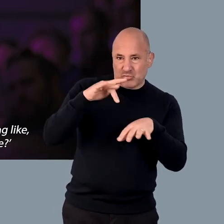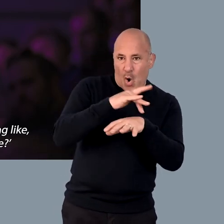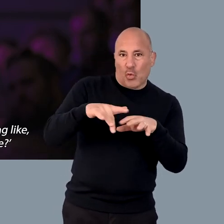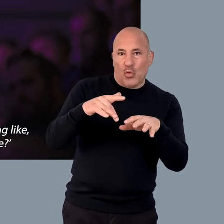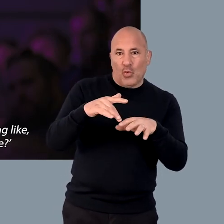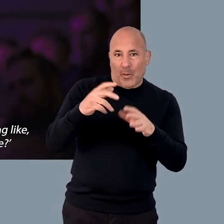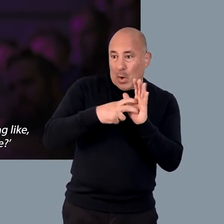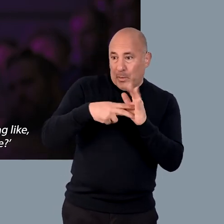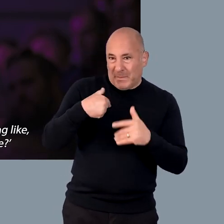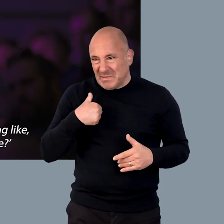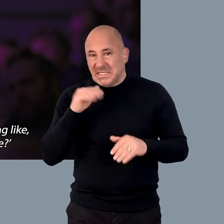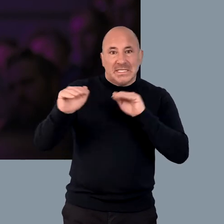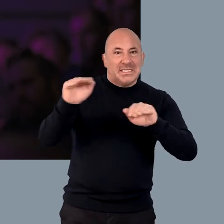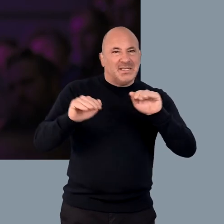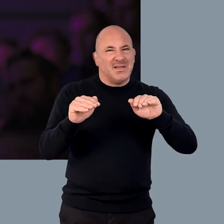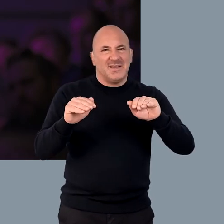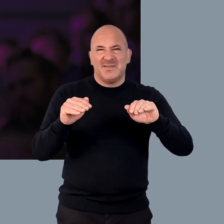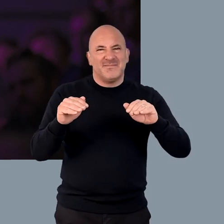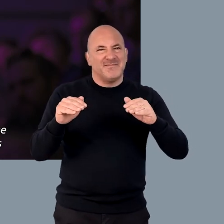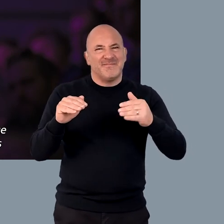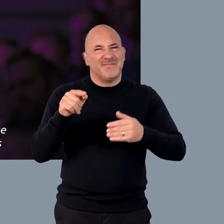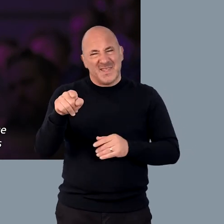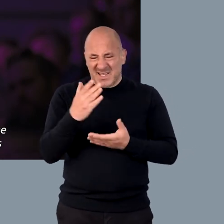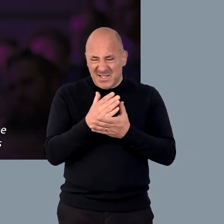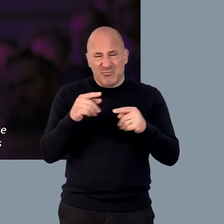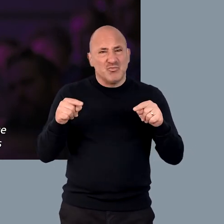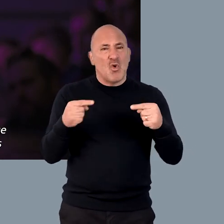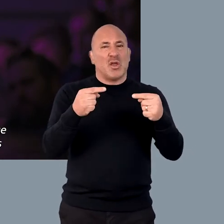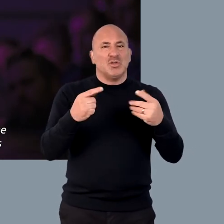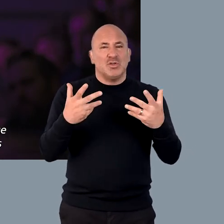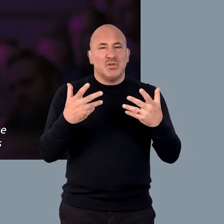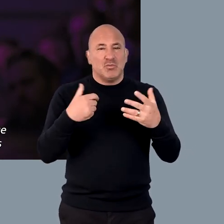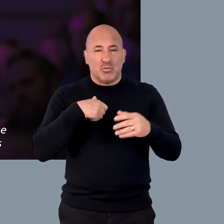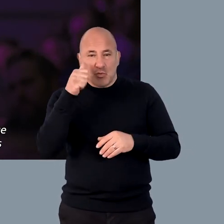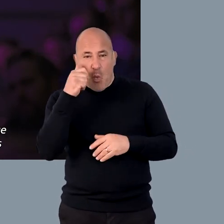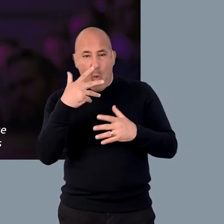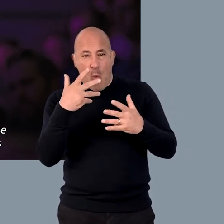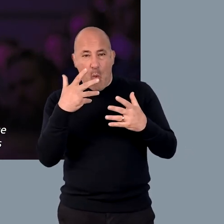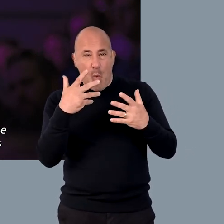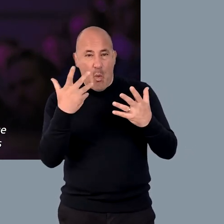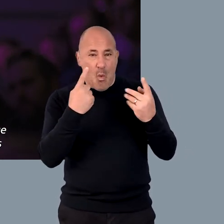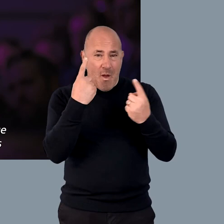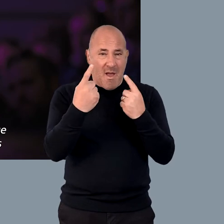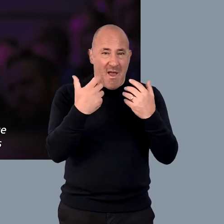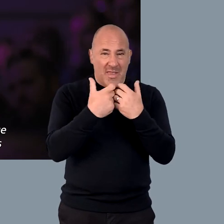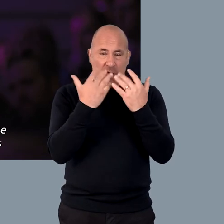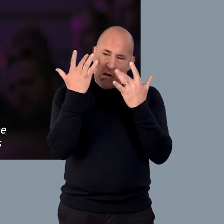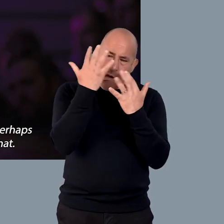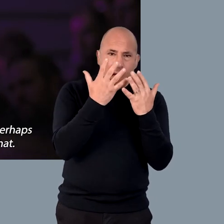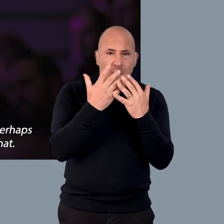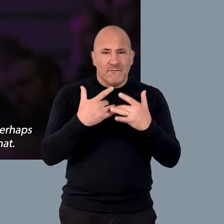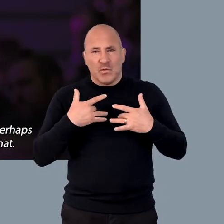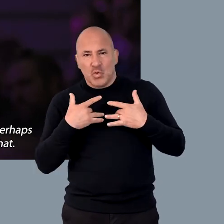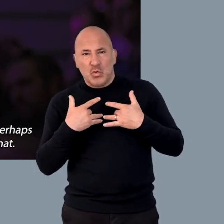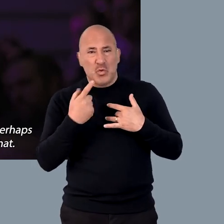door being like would you like to book my show please that kind of thing So I think that's a real genuine challenge and i'd love to hear Just any reflections